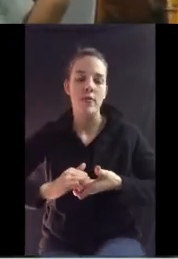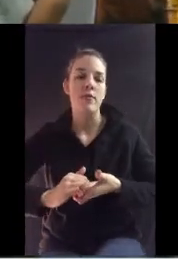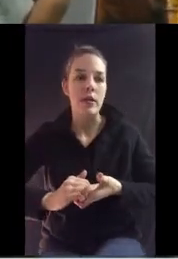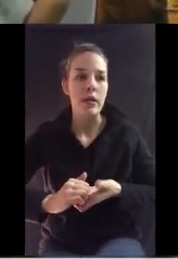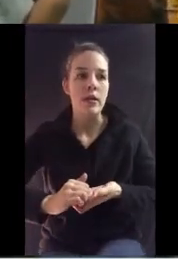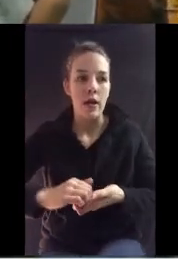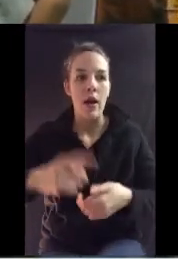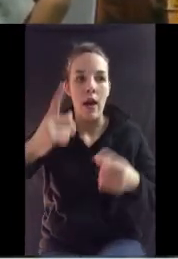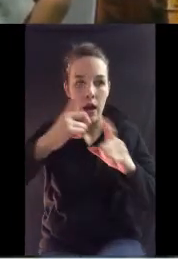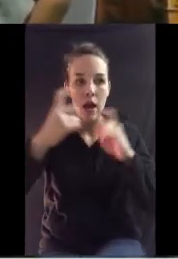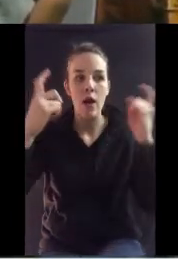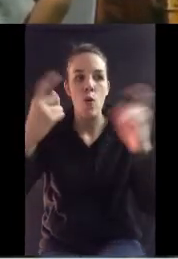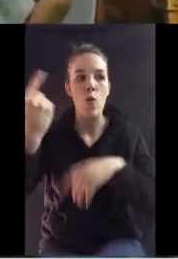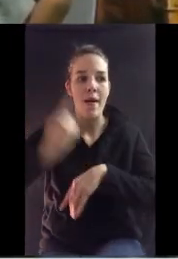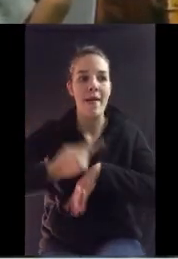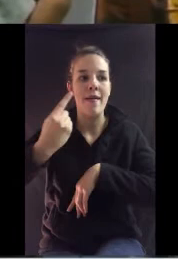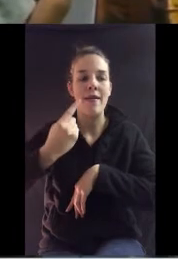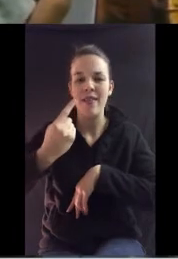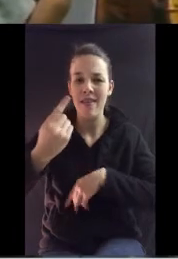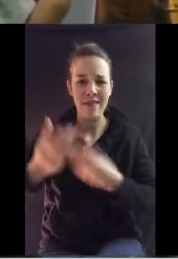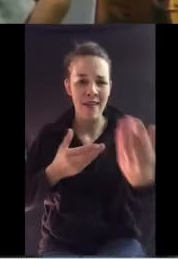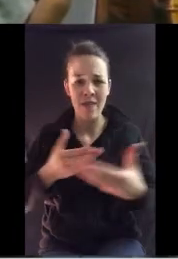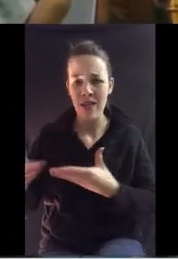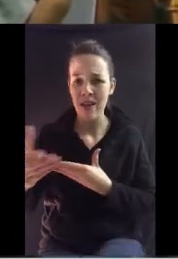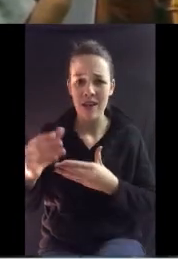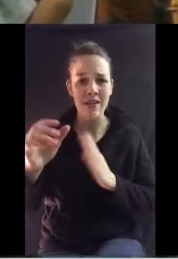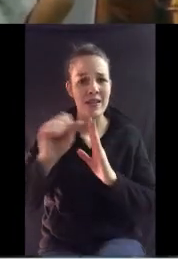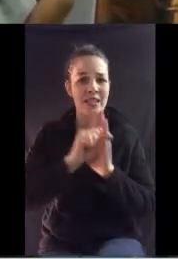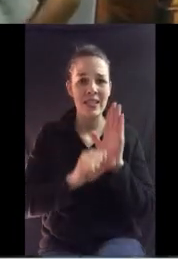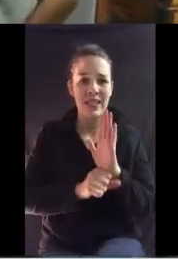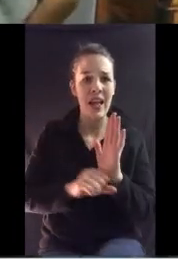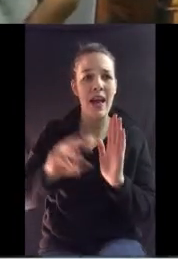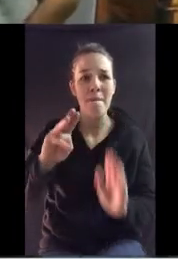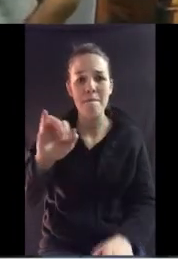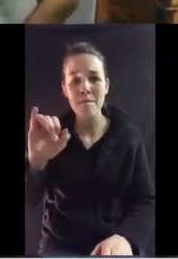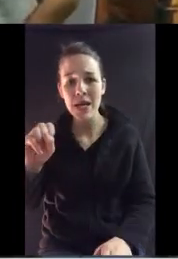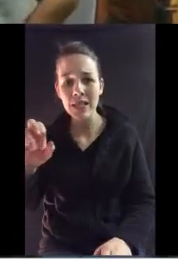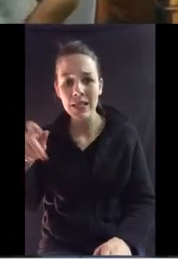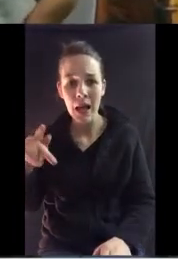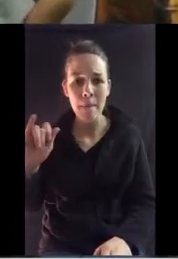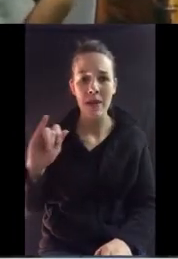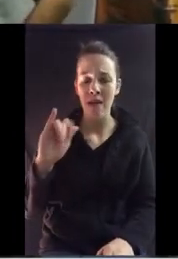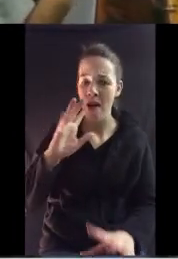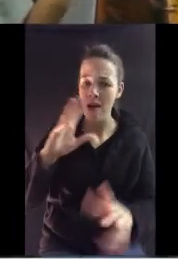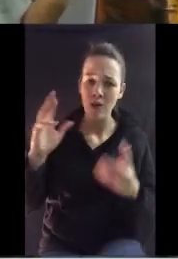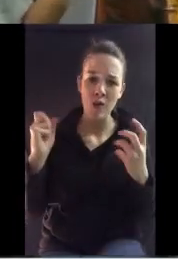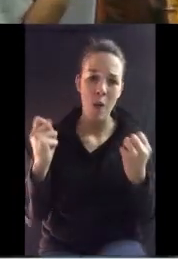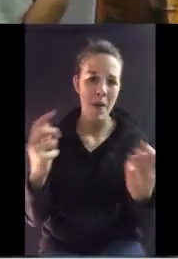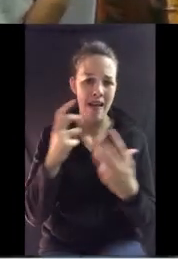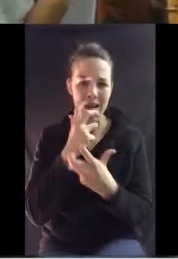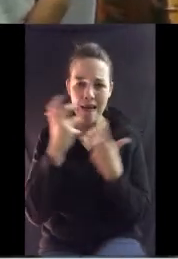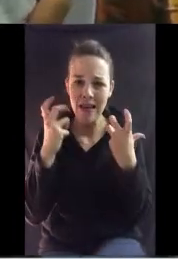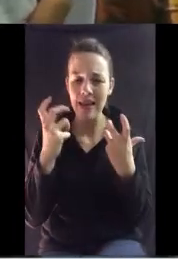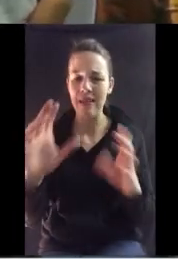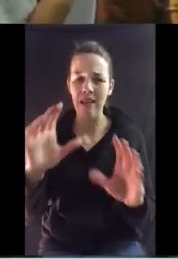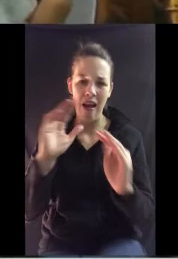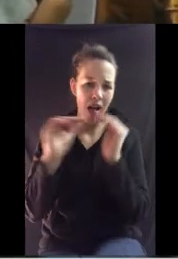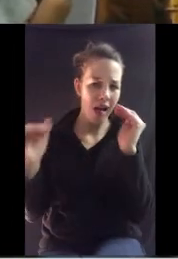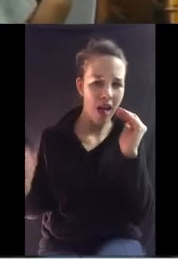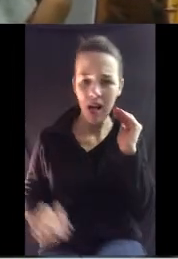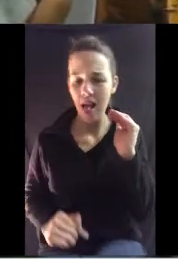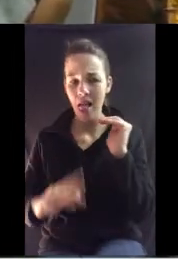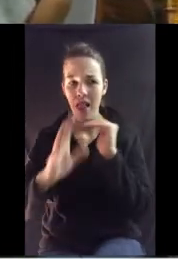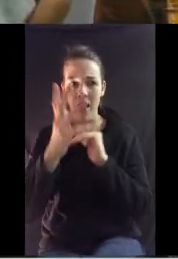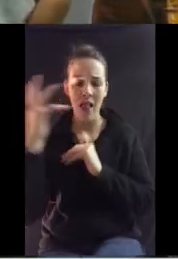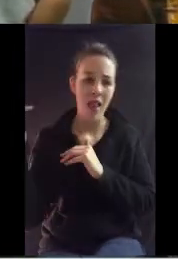of brotherhood. I have a dream that one day, even in the state of Mississippi, a state sweltering with the heat